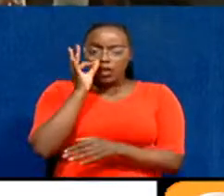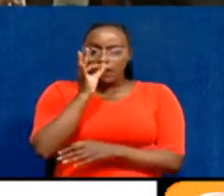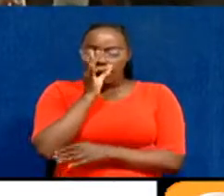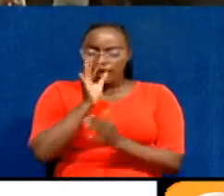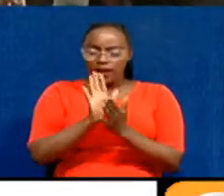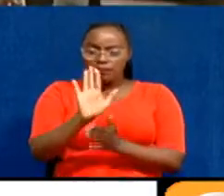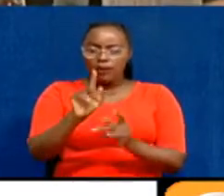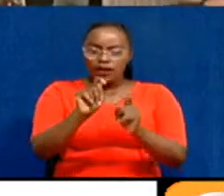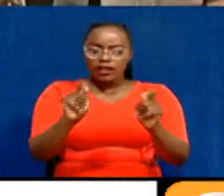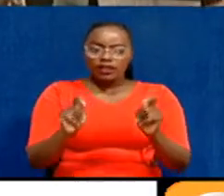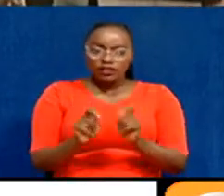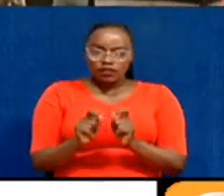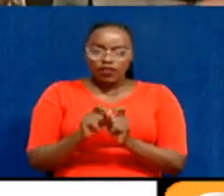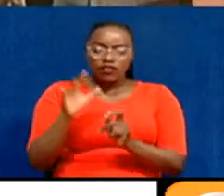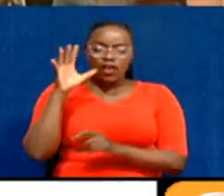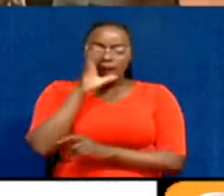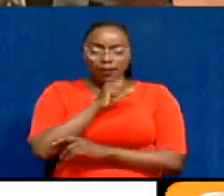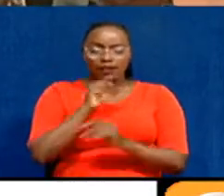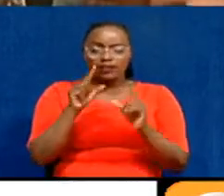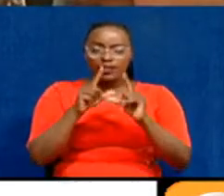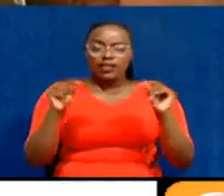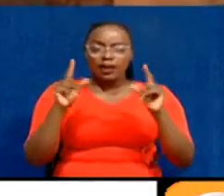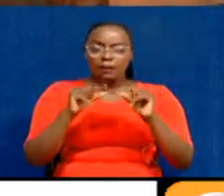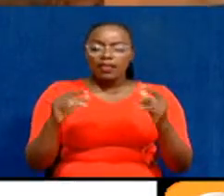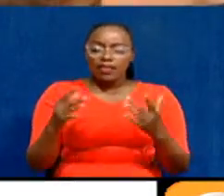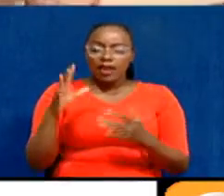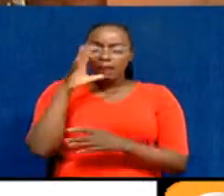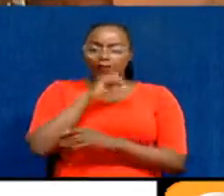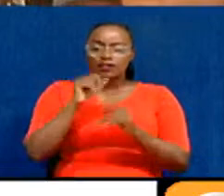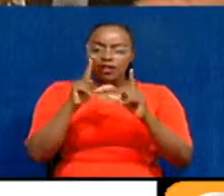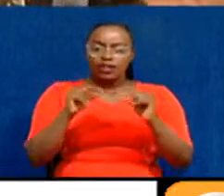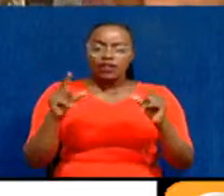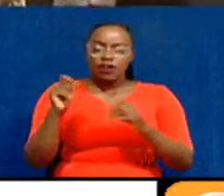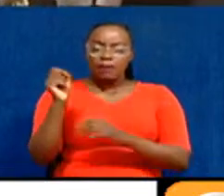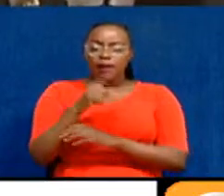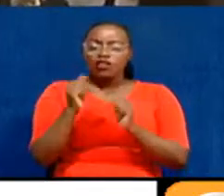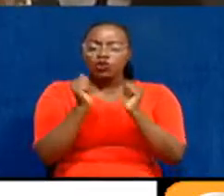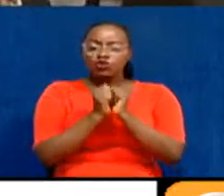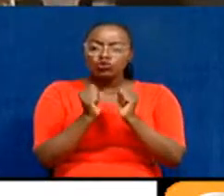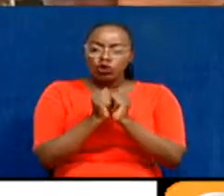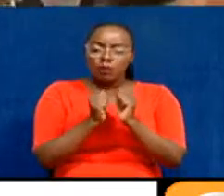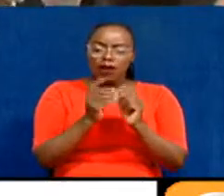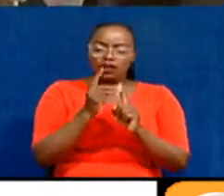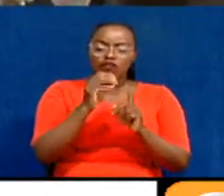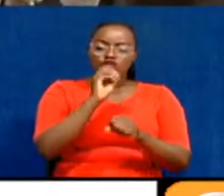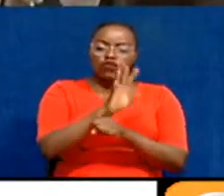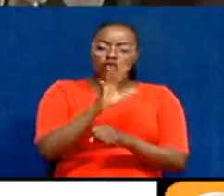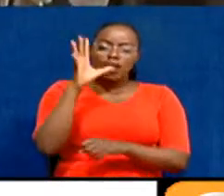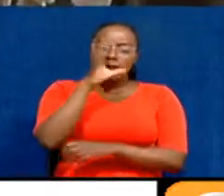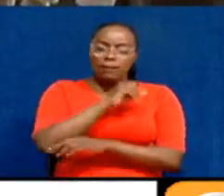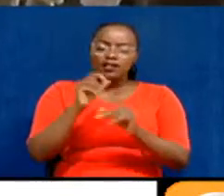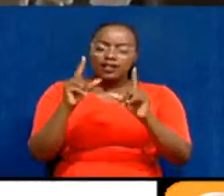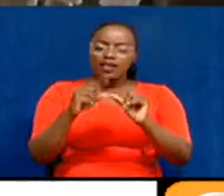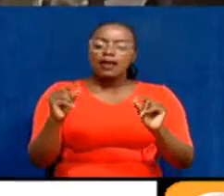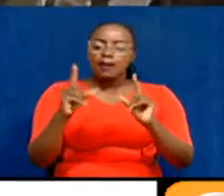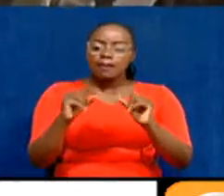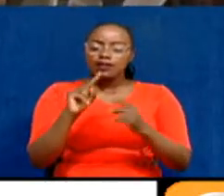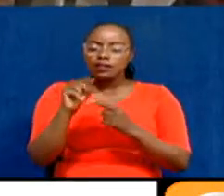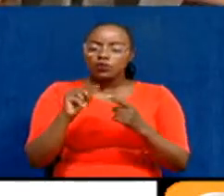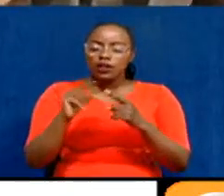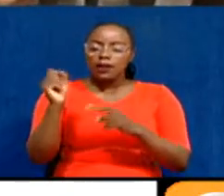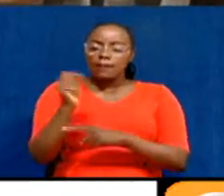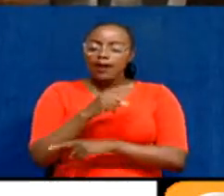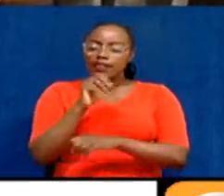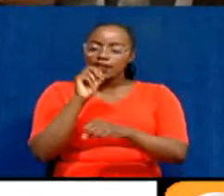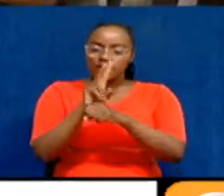Kibaki and his team completely missed the message. They completely missed the message of October 14th. They completely missed the message of